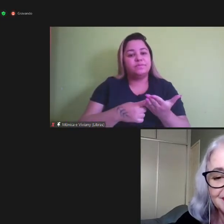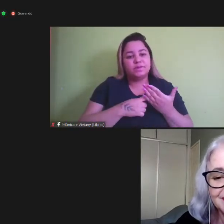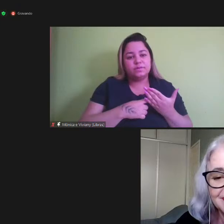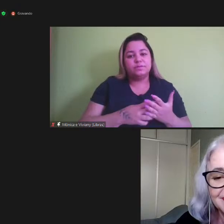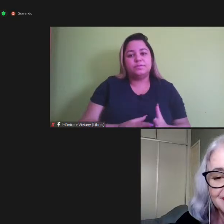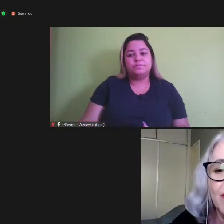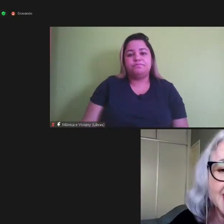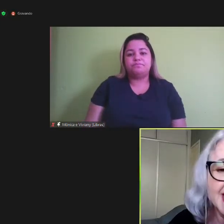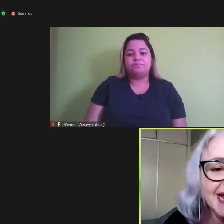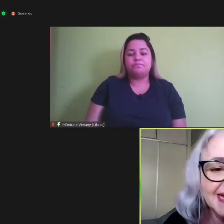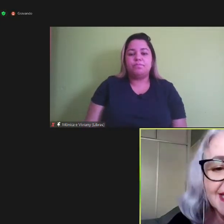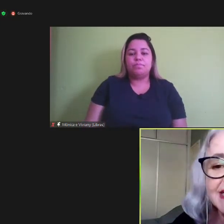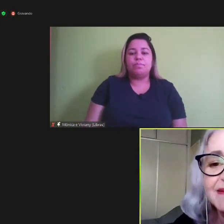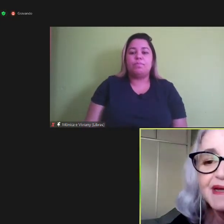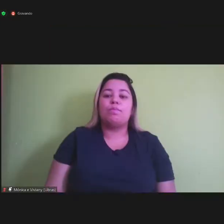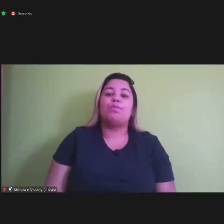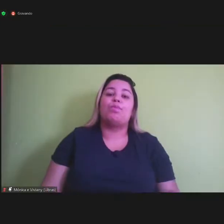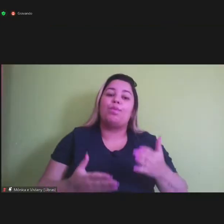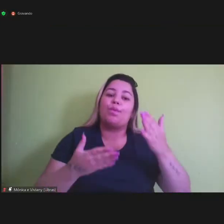very much and welcome.